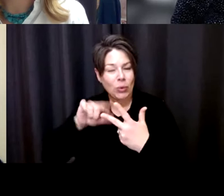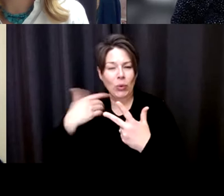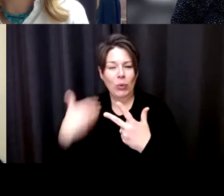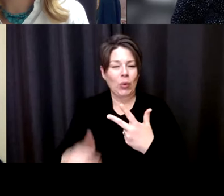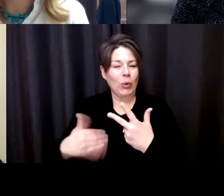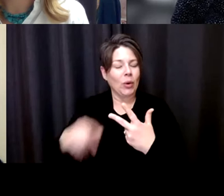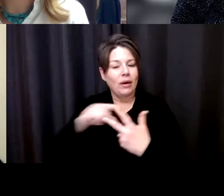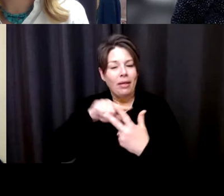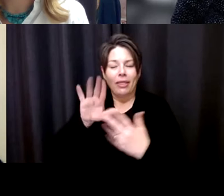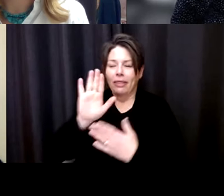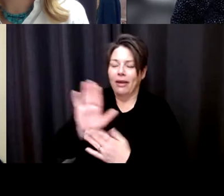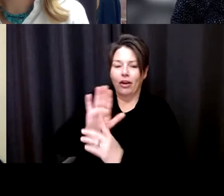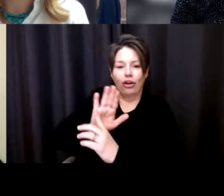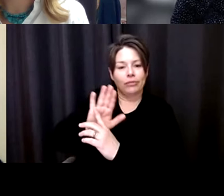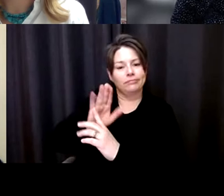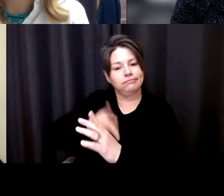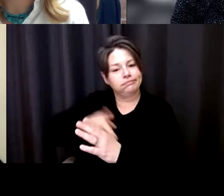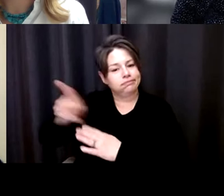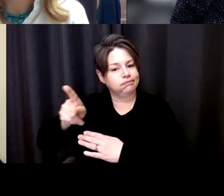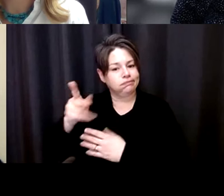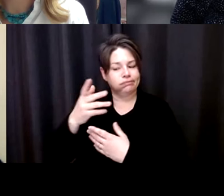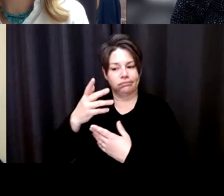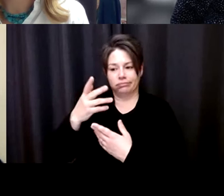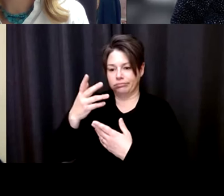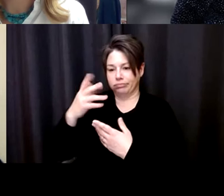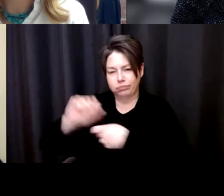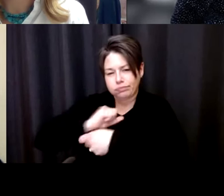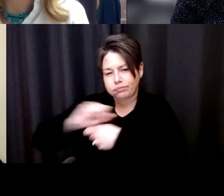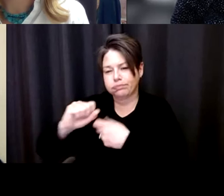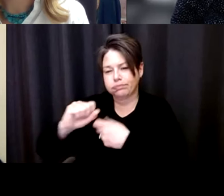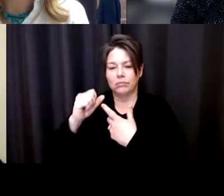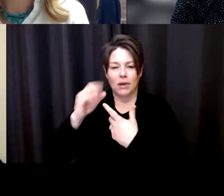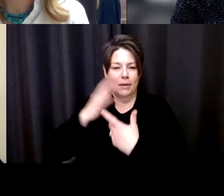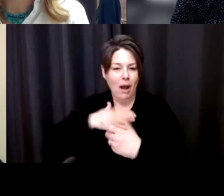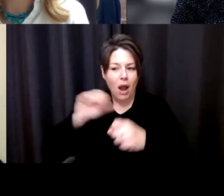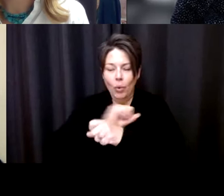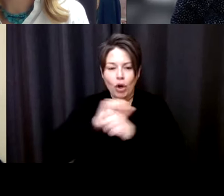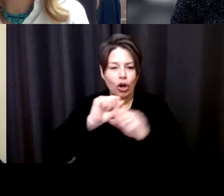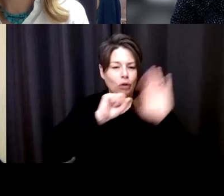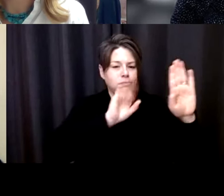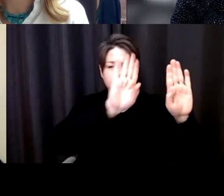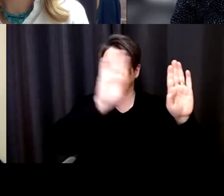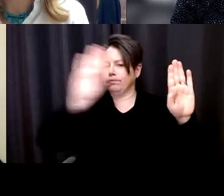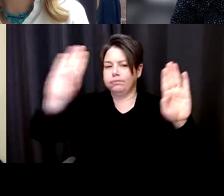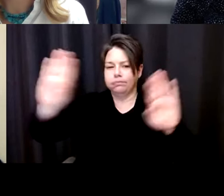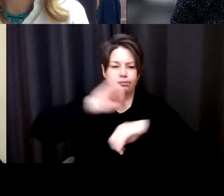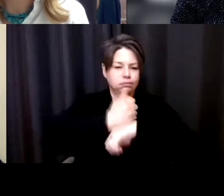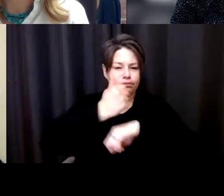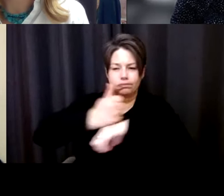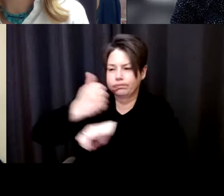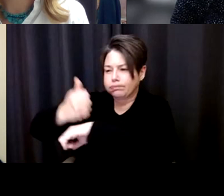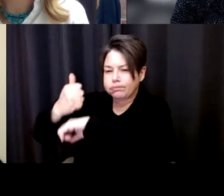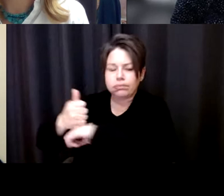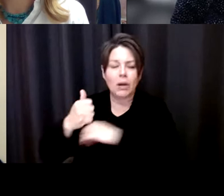amazing professional efforts in hanging my work and installing it and inviting